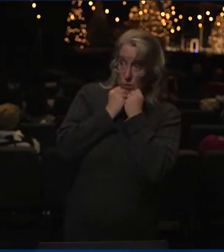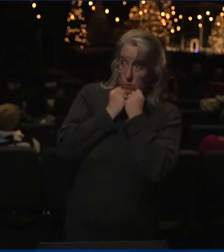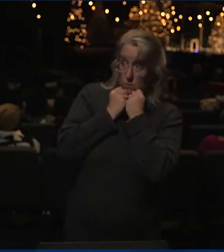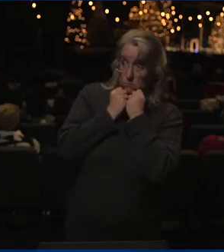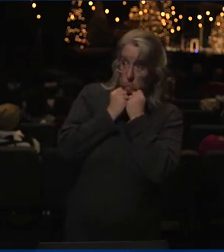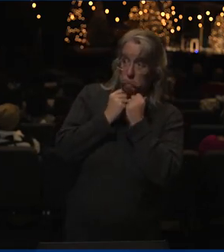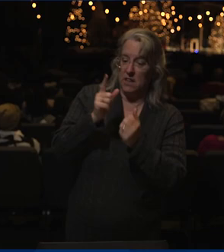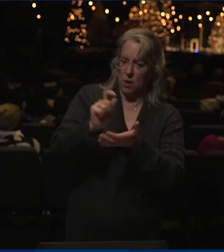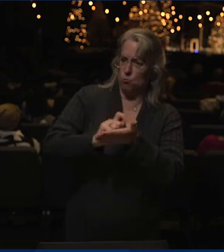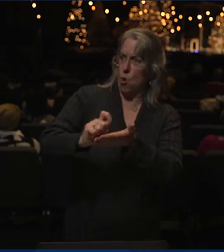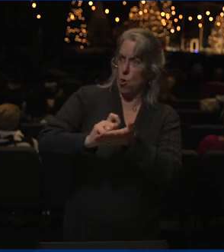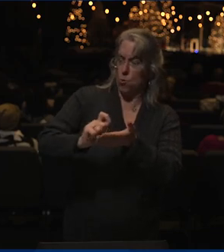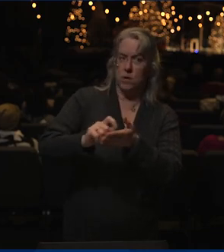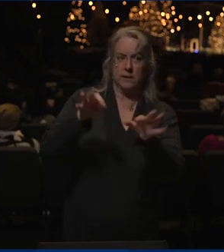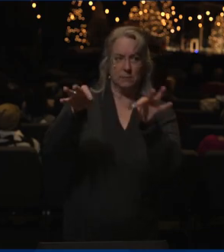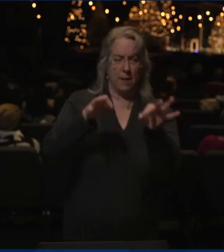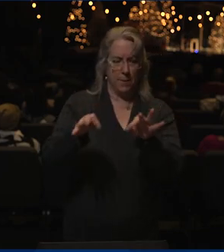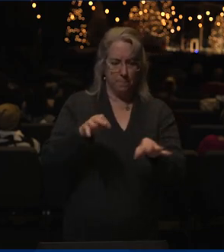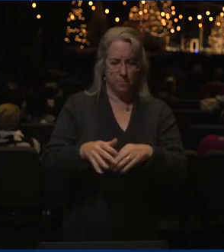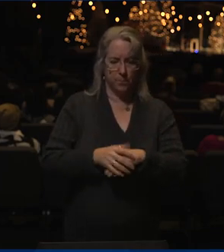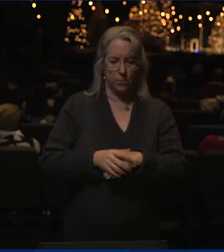treasure, we have this